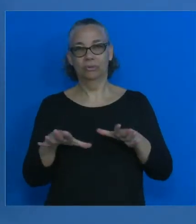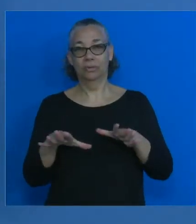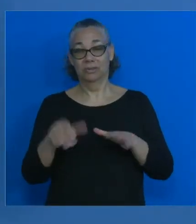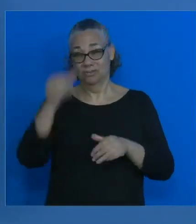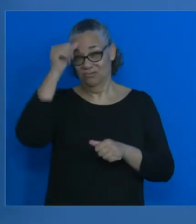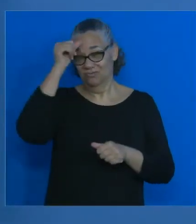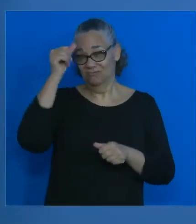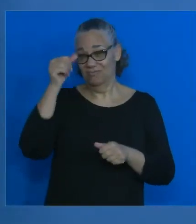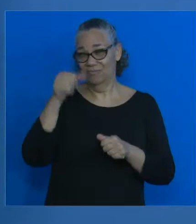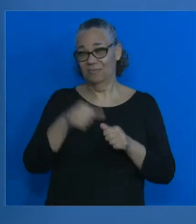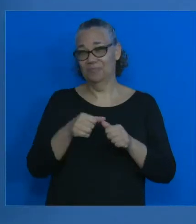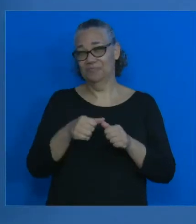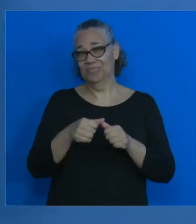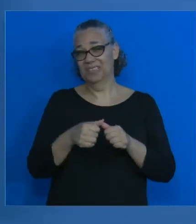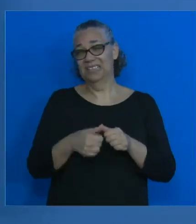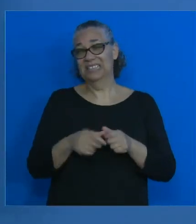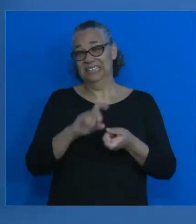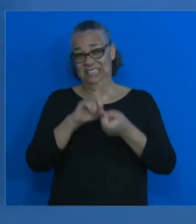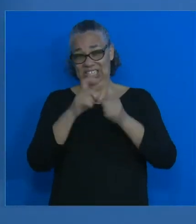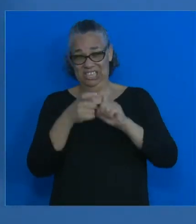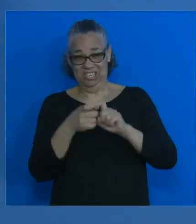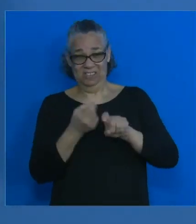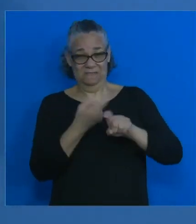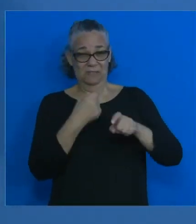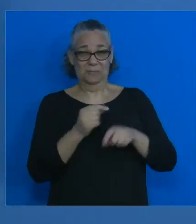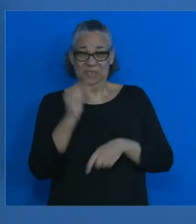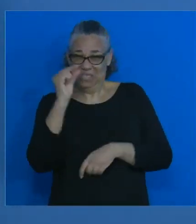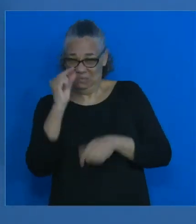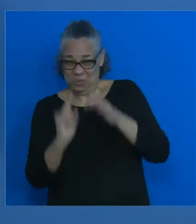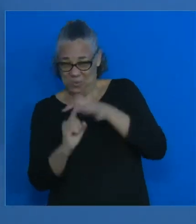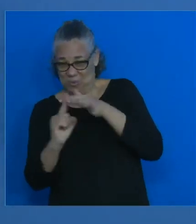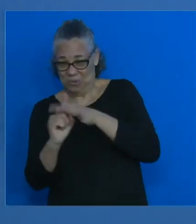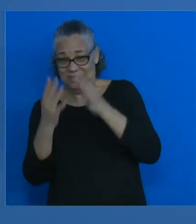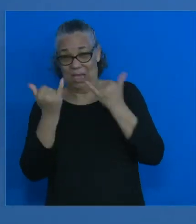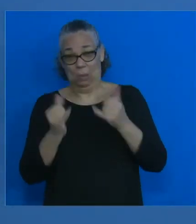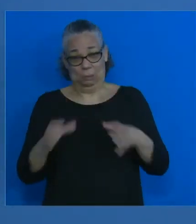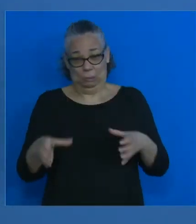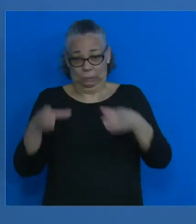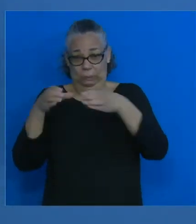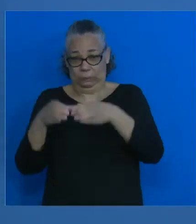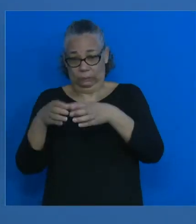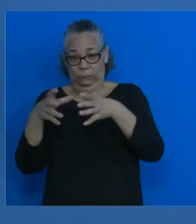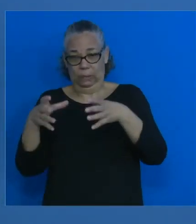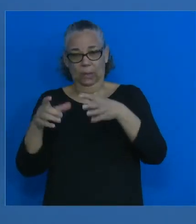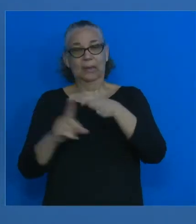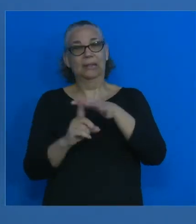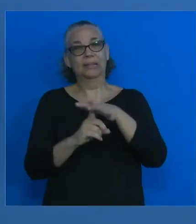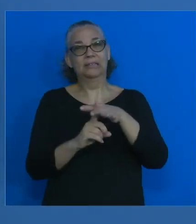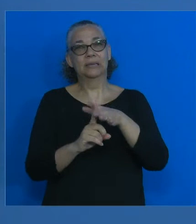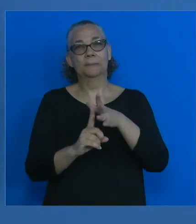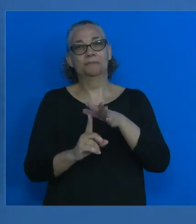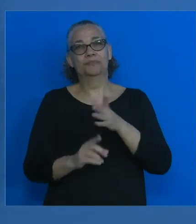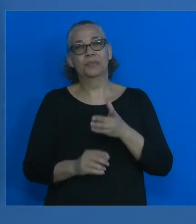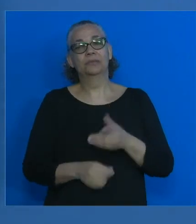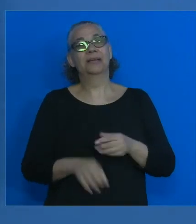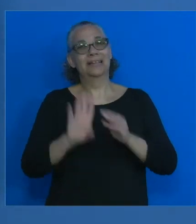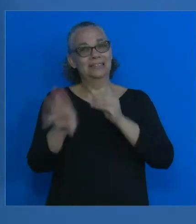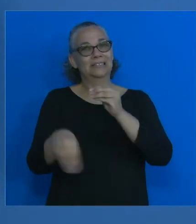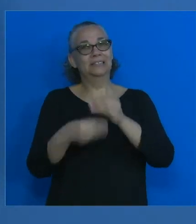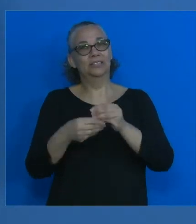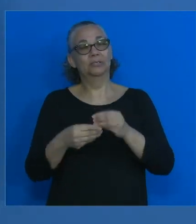Mindful of the changes in our status from sporadic cases to cluster of cases, additional public health restrictions will be put in